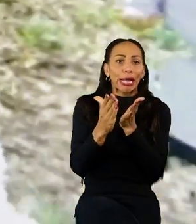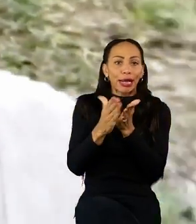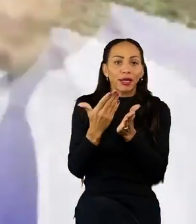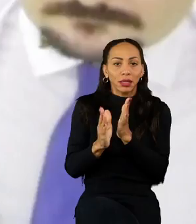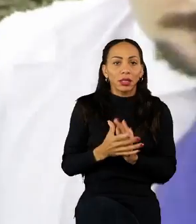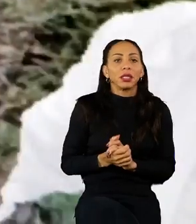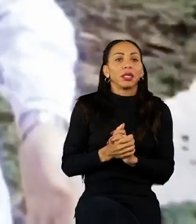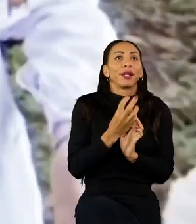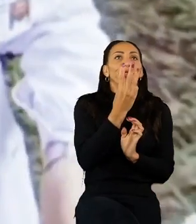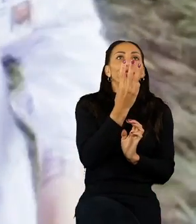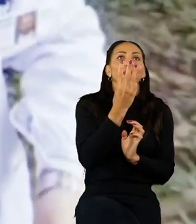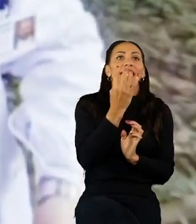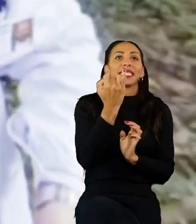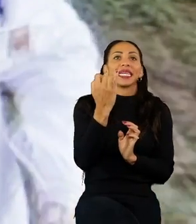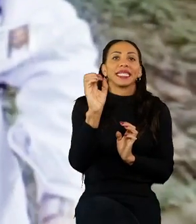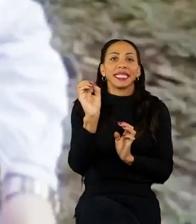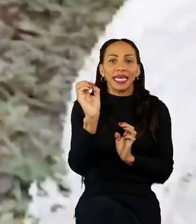so vivid.